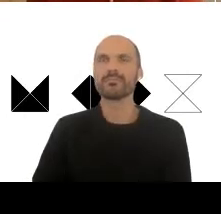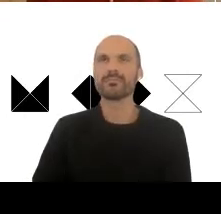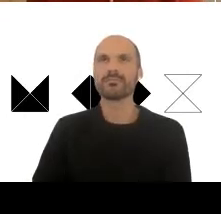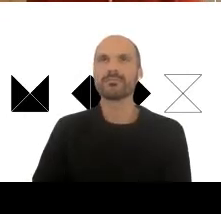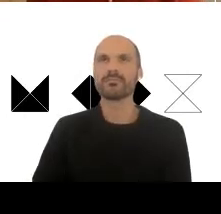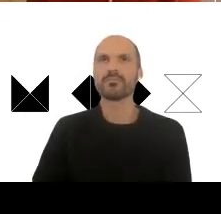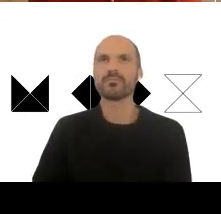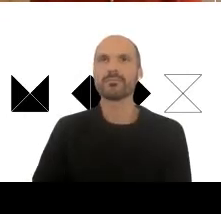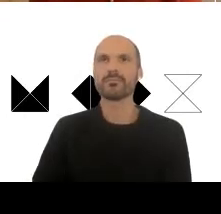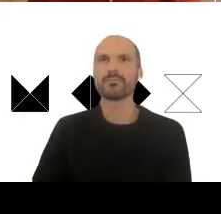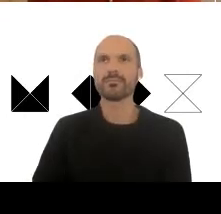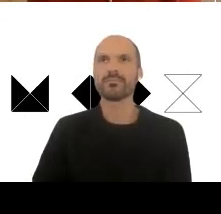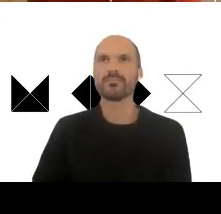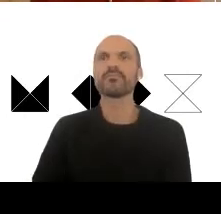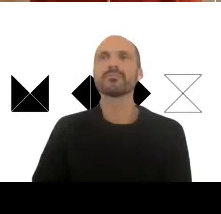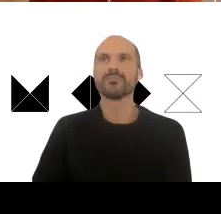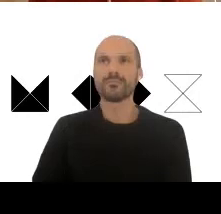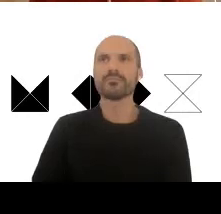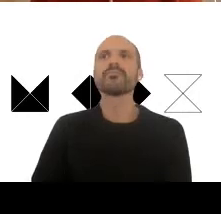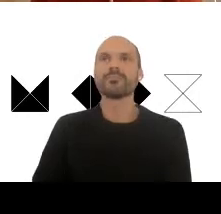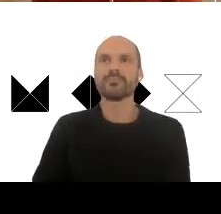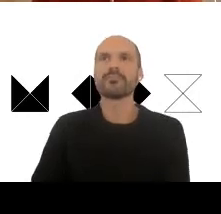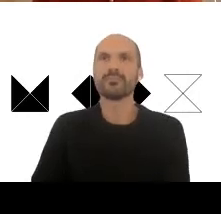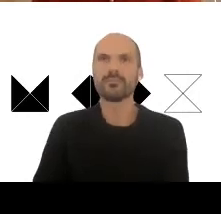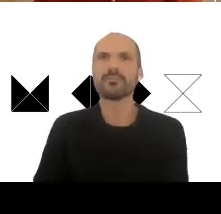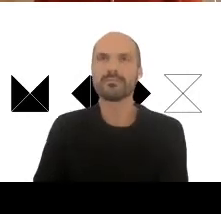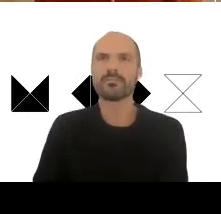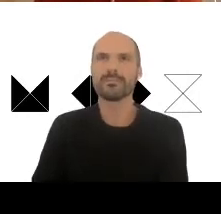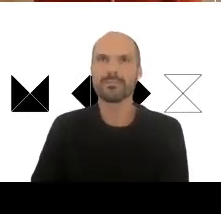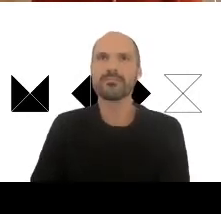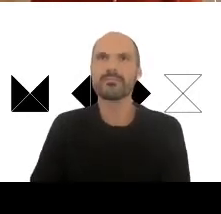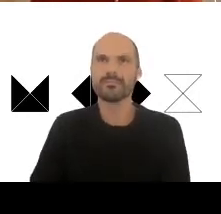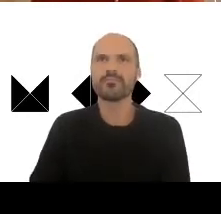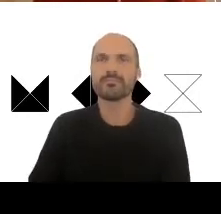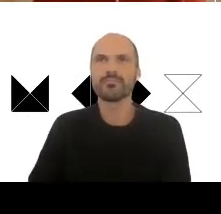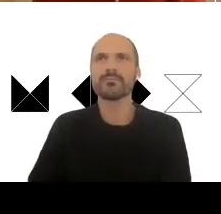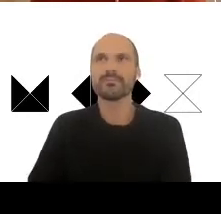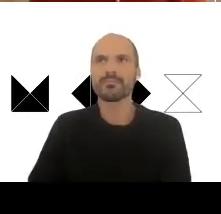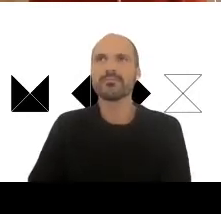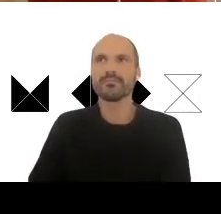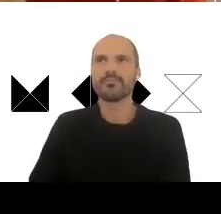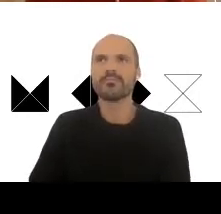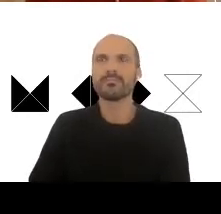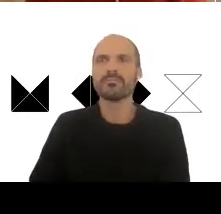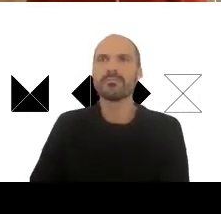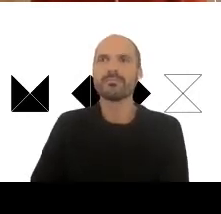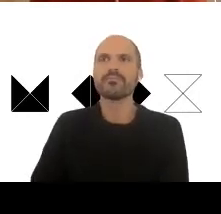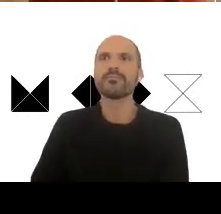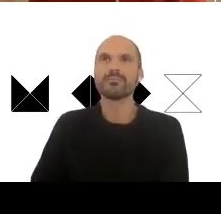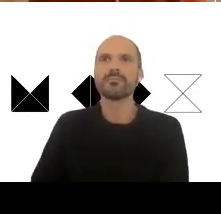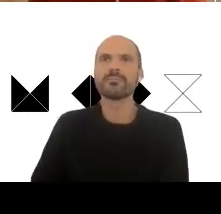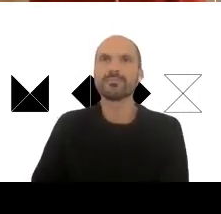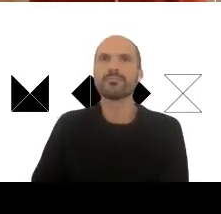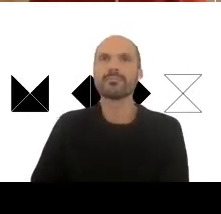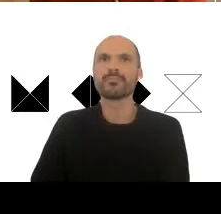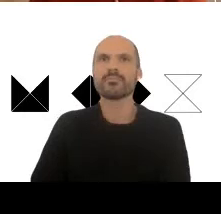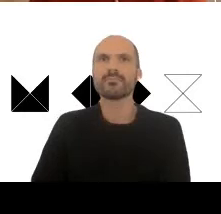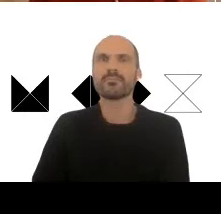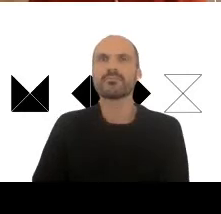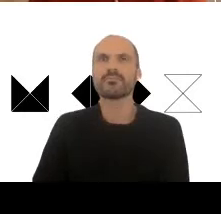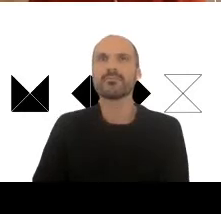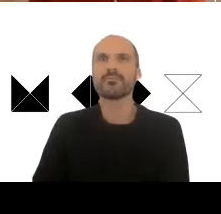back the investment in 7 months instead of 23 months. And another thing is also